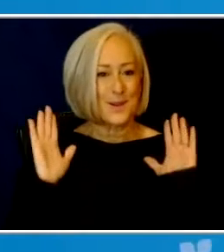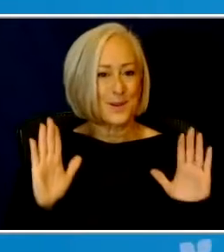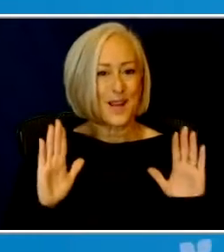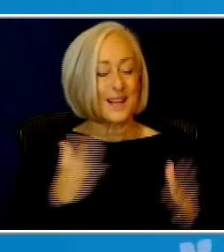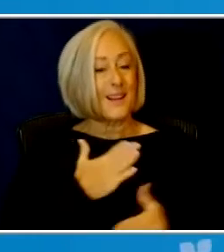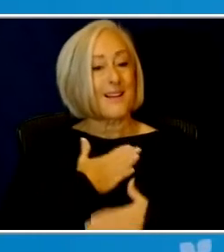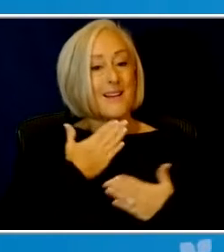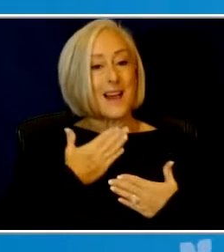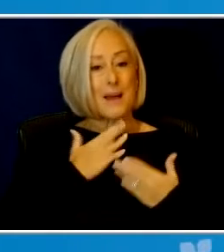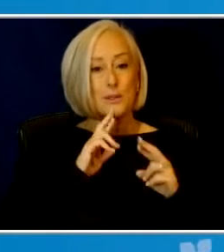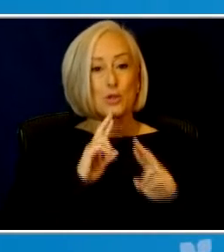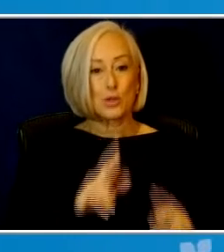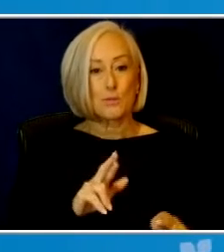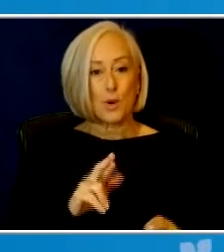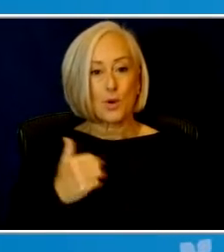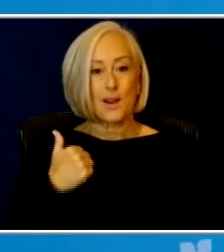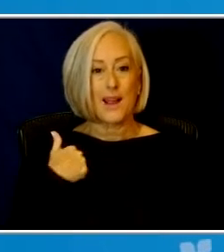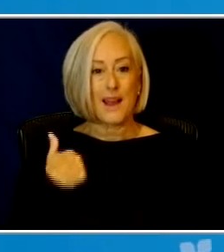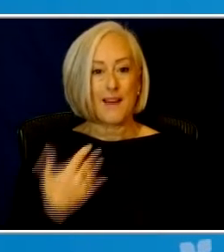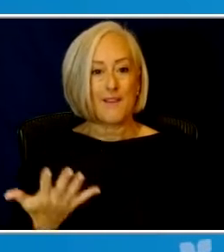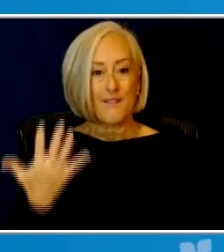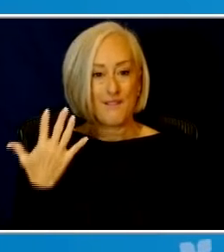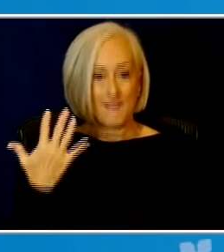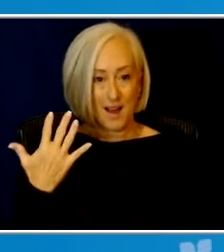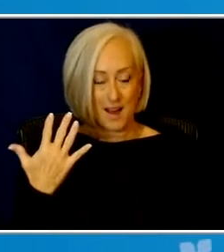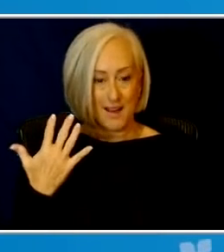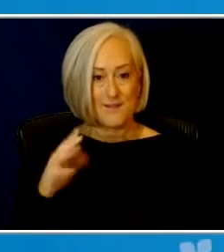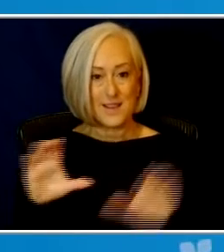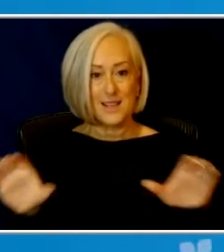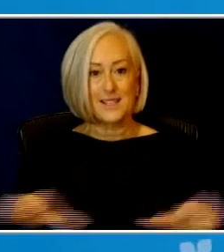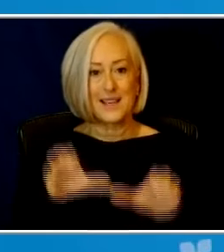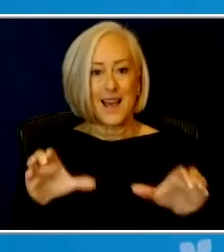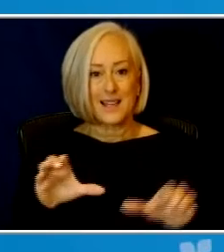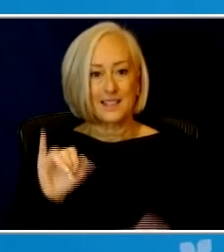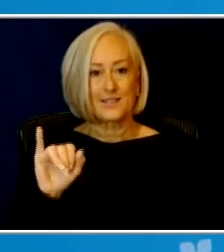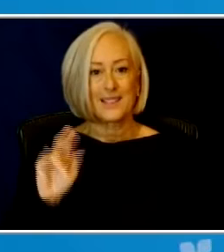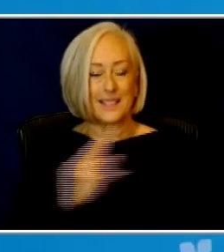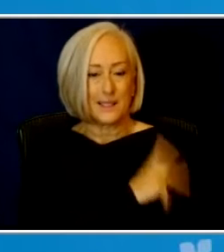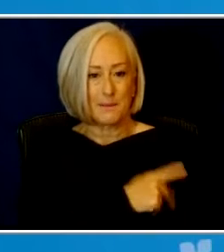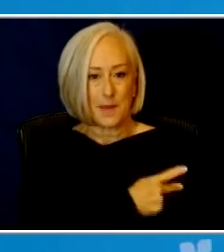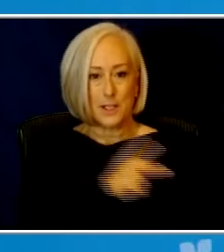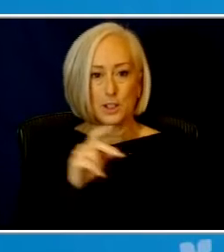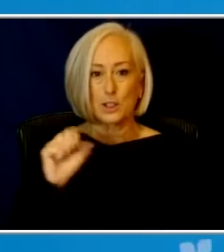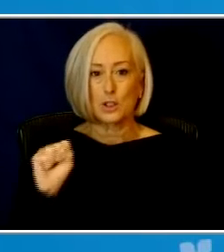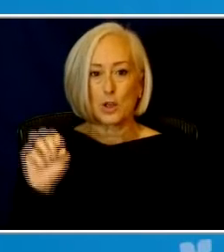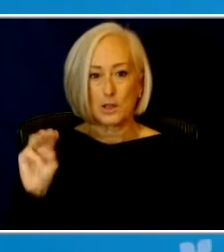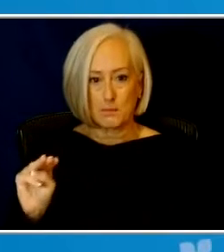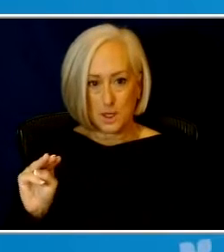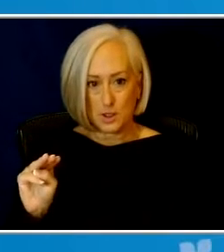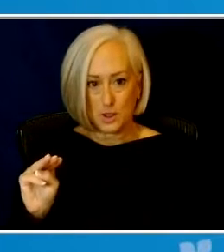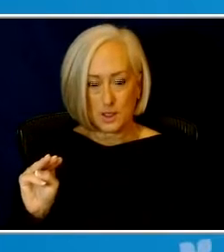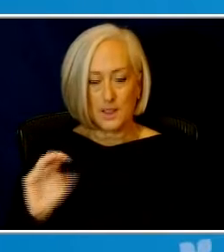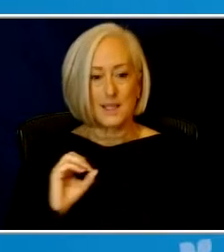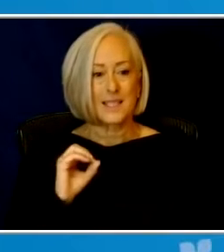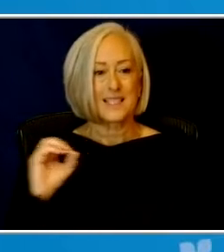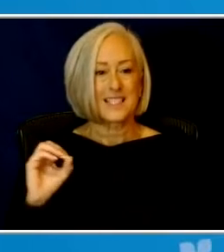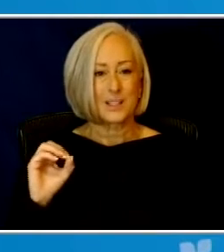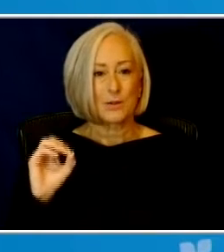we currently only have 5 active inpatient COVIDs at Shawnee Mission and 0 at South Overland Park